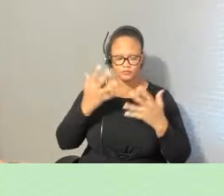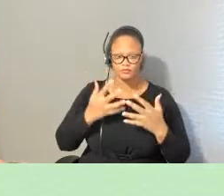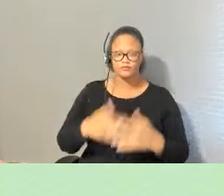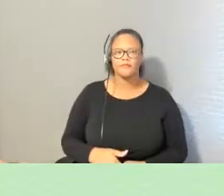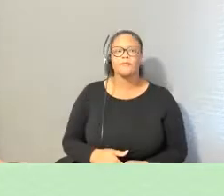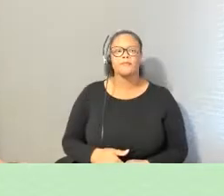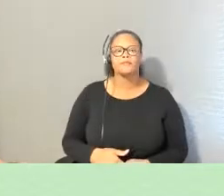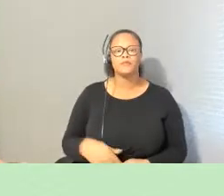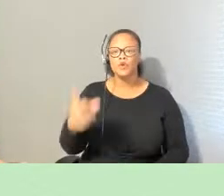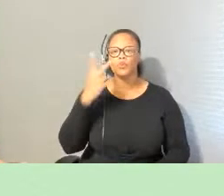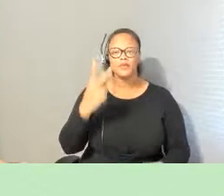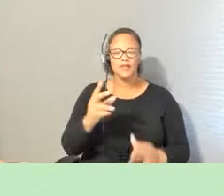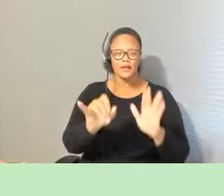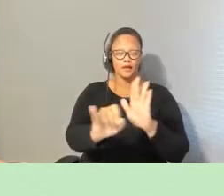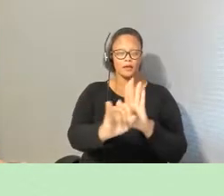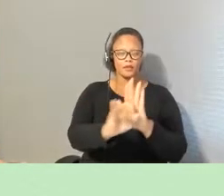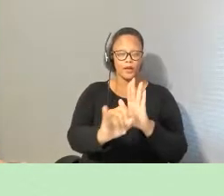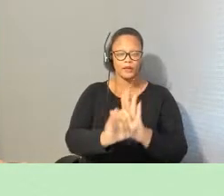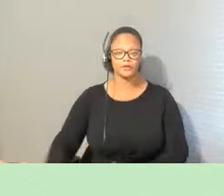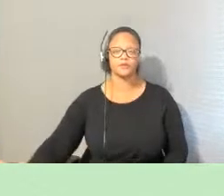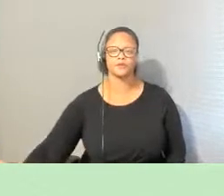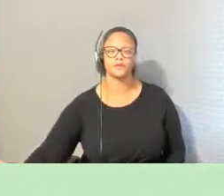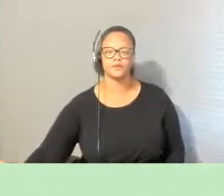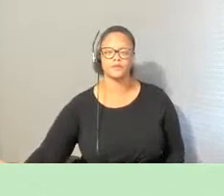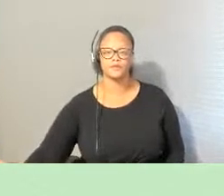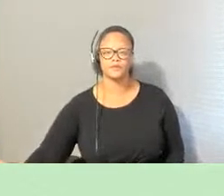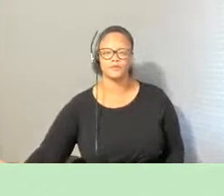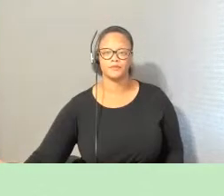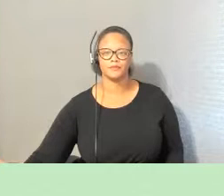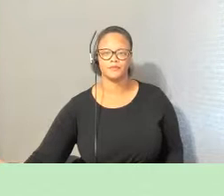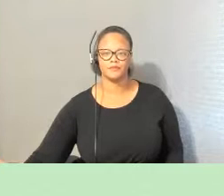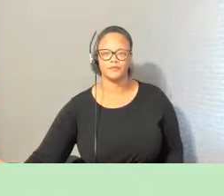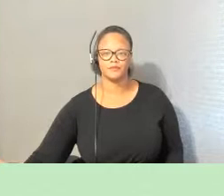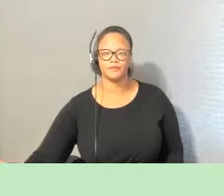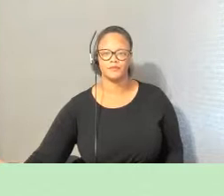these indicators opens the door for a lot of the